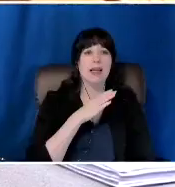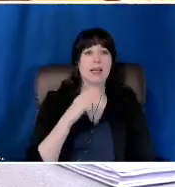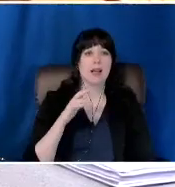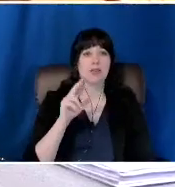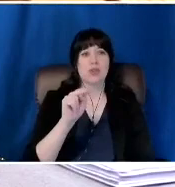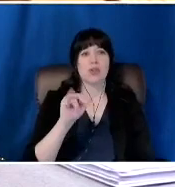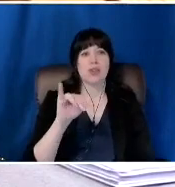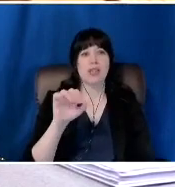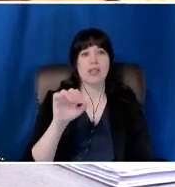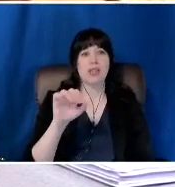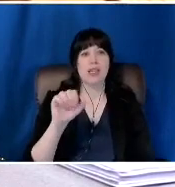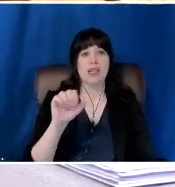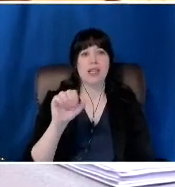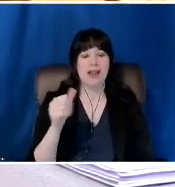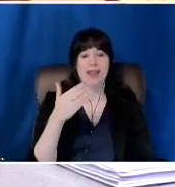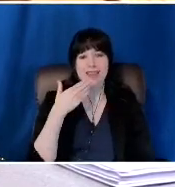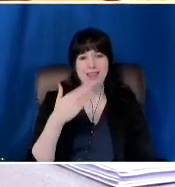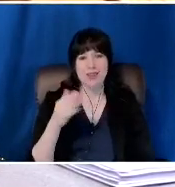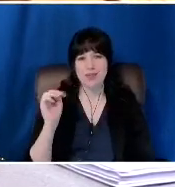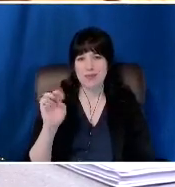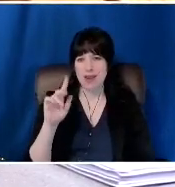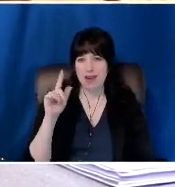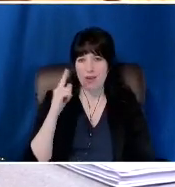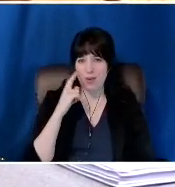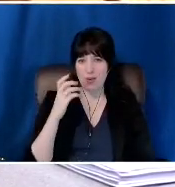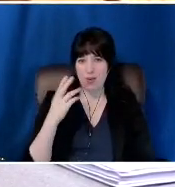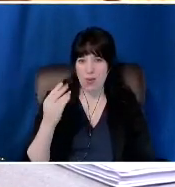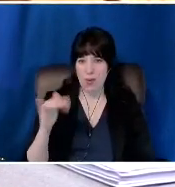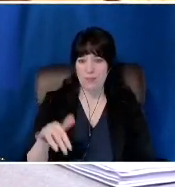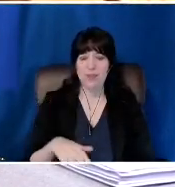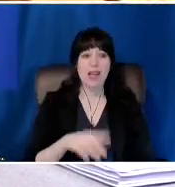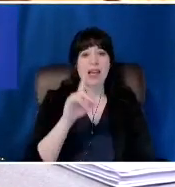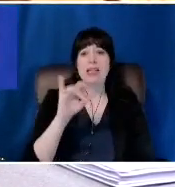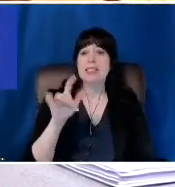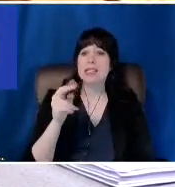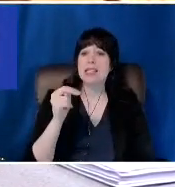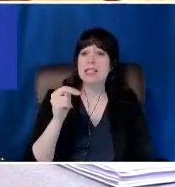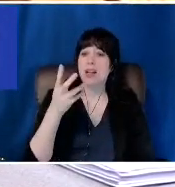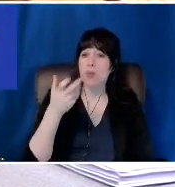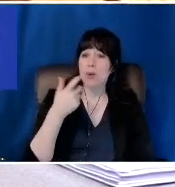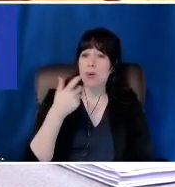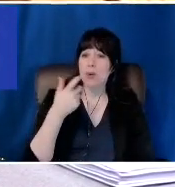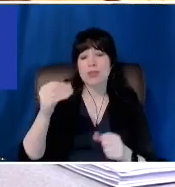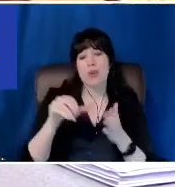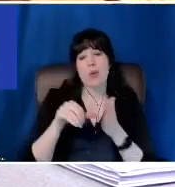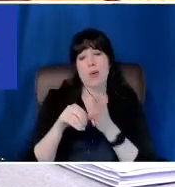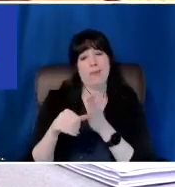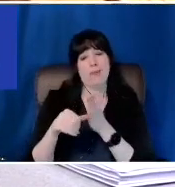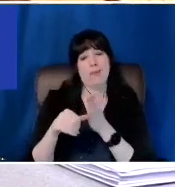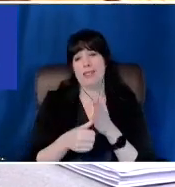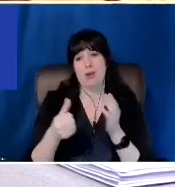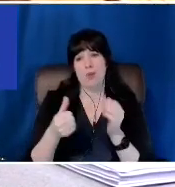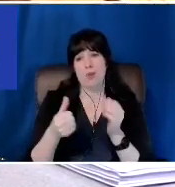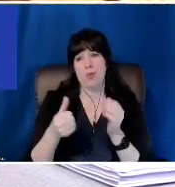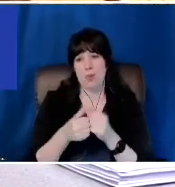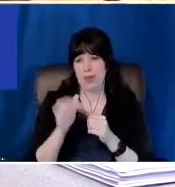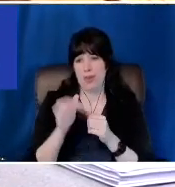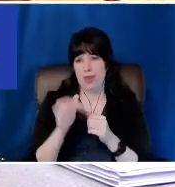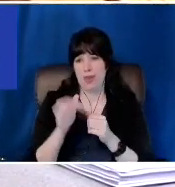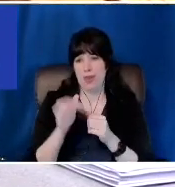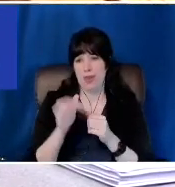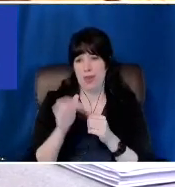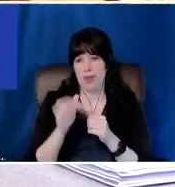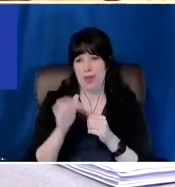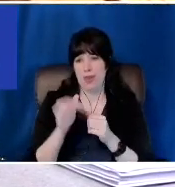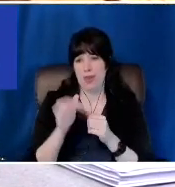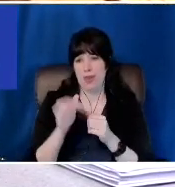Thank you, Mayor Hoy. Dylan, I want to say I was so impressed with the report. And